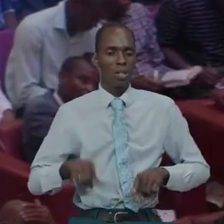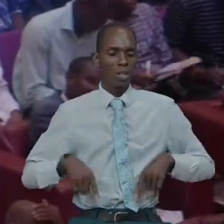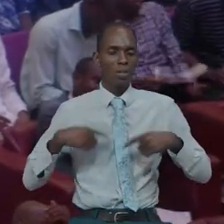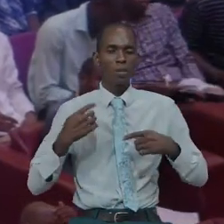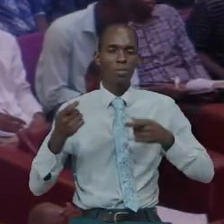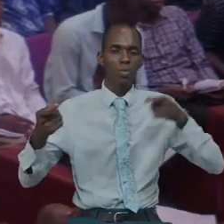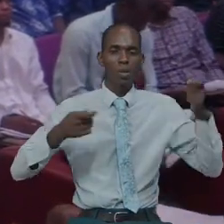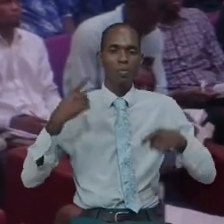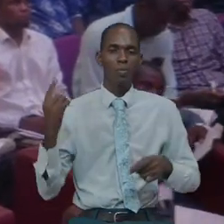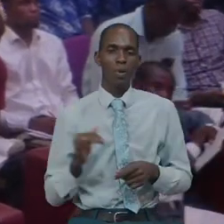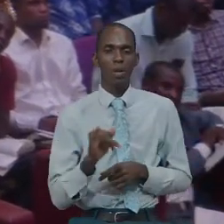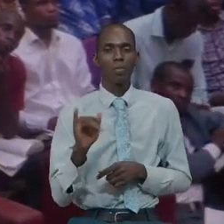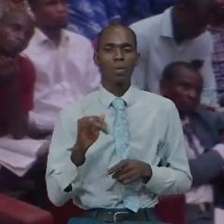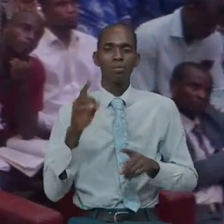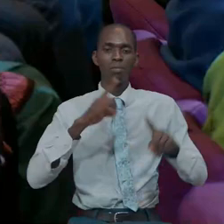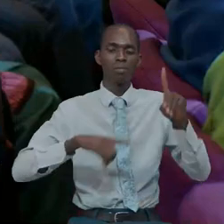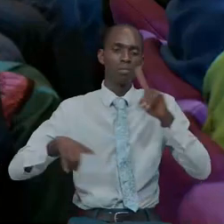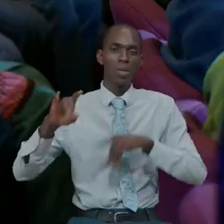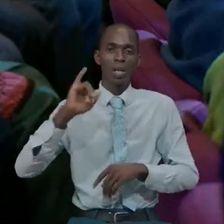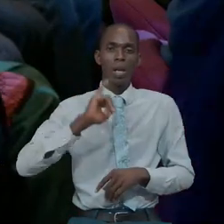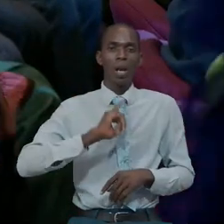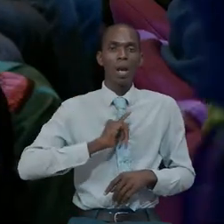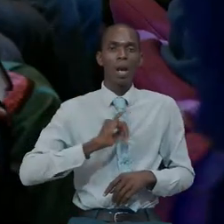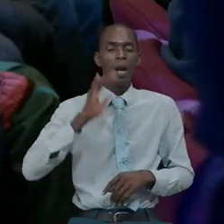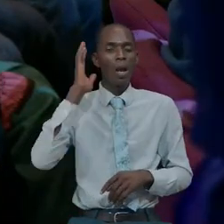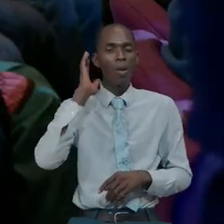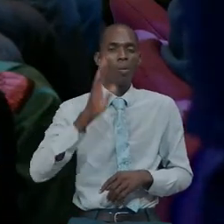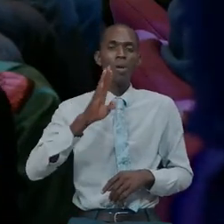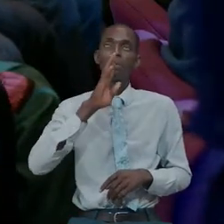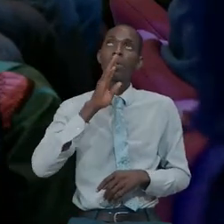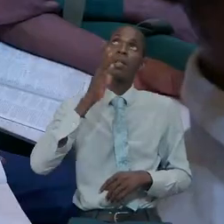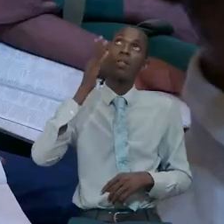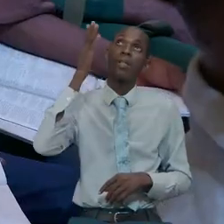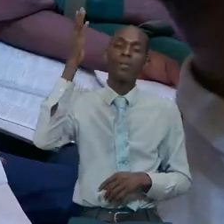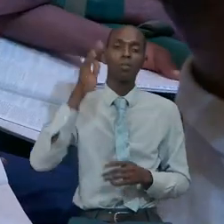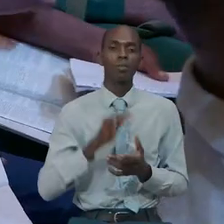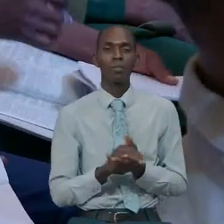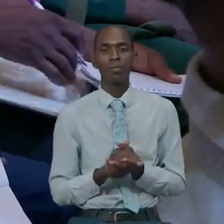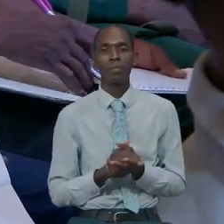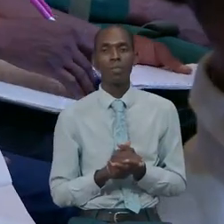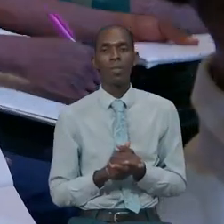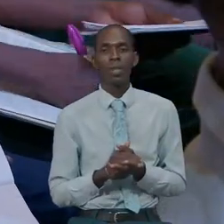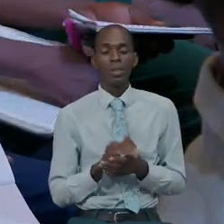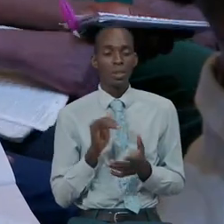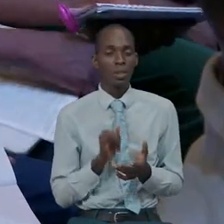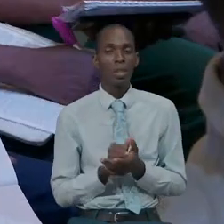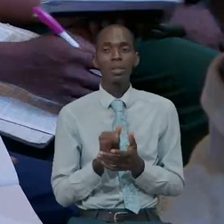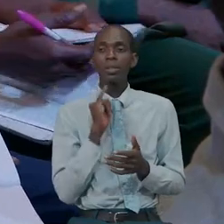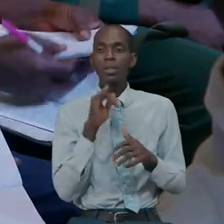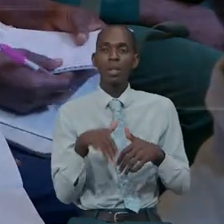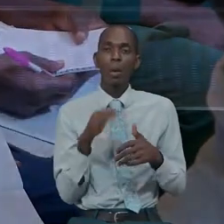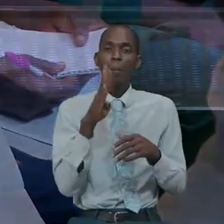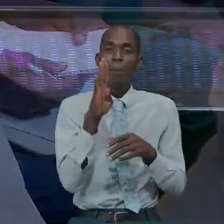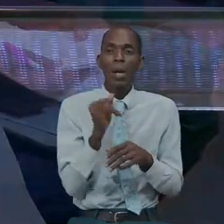I will be there. I said, I will be there. By salvation, that's how we get there.